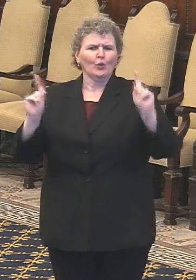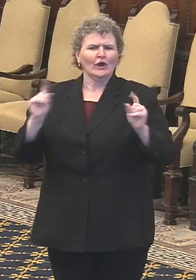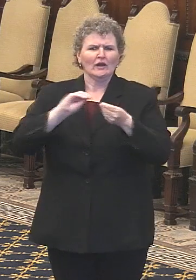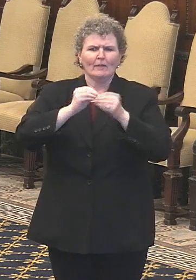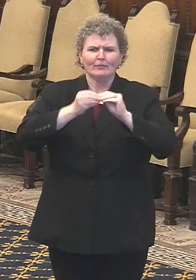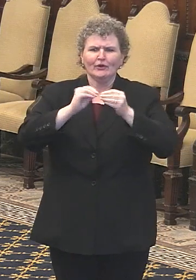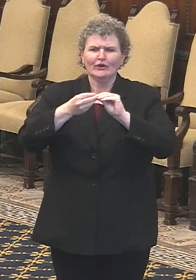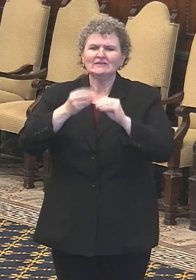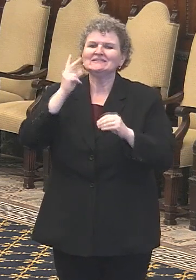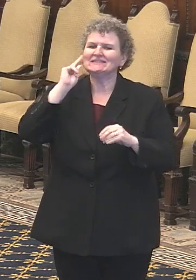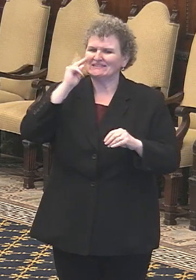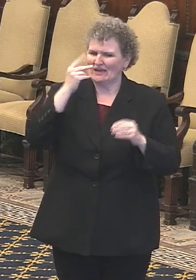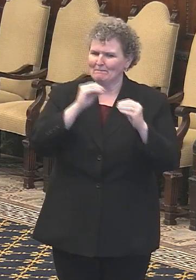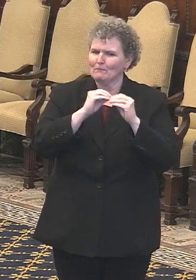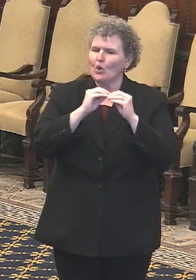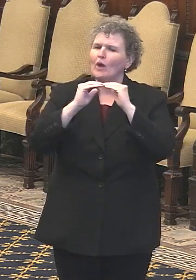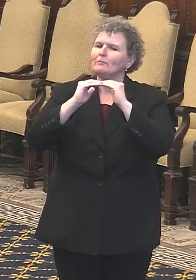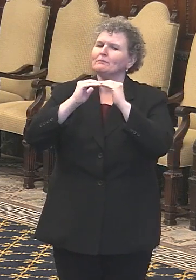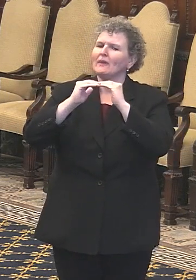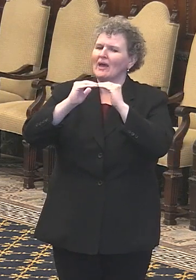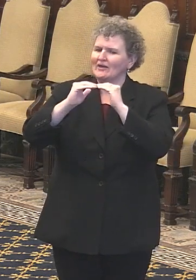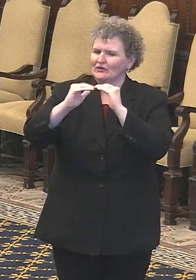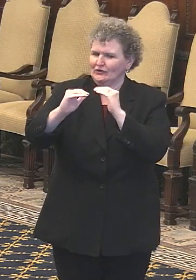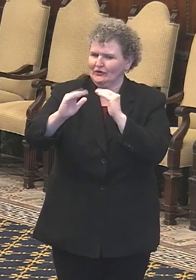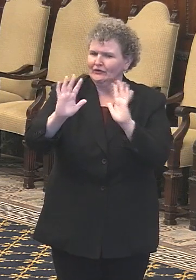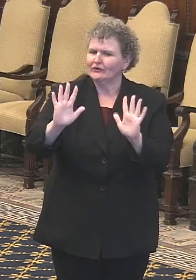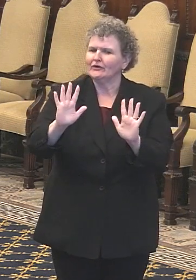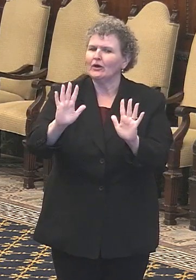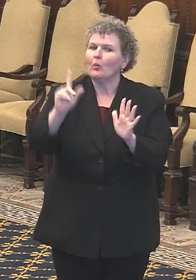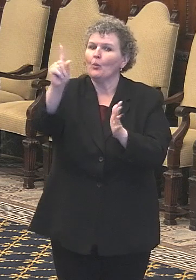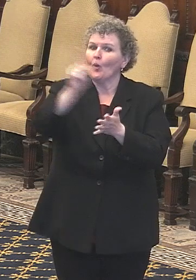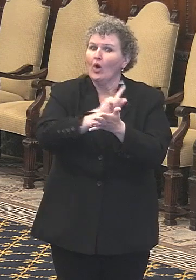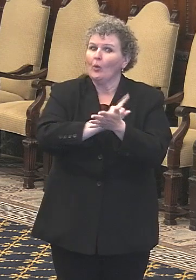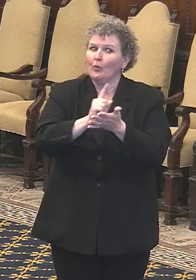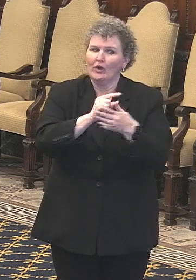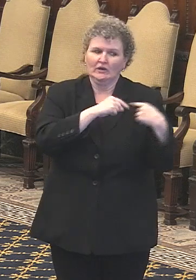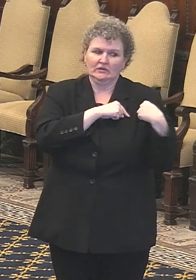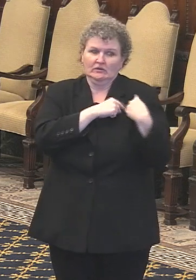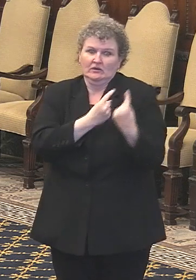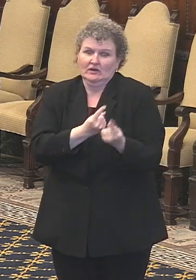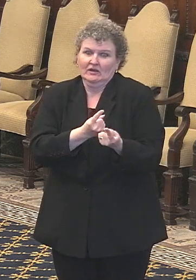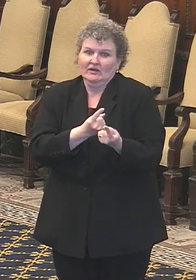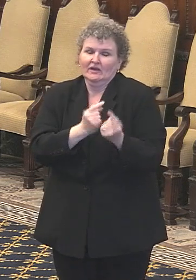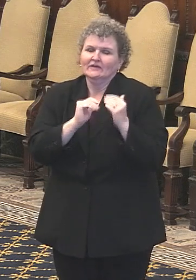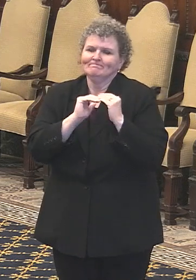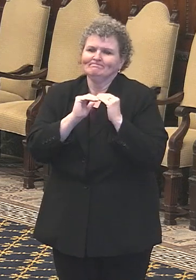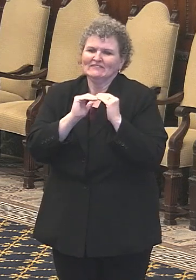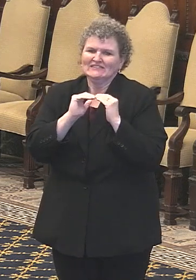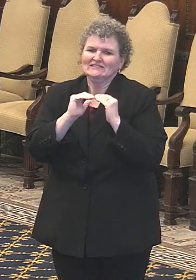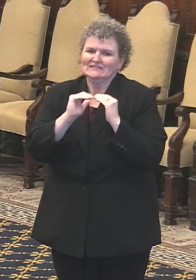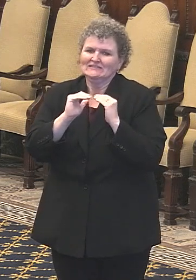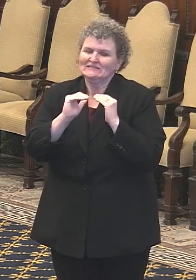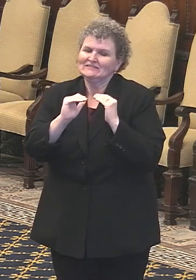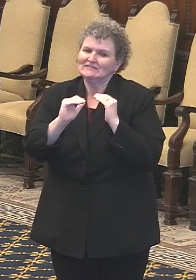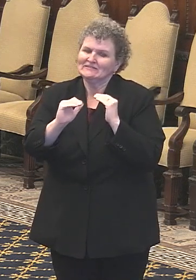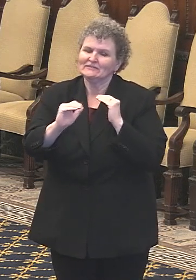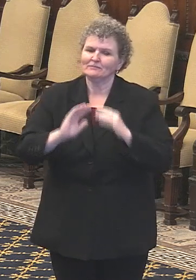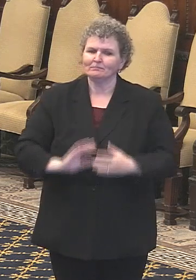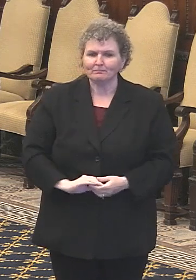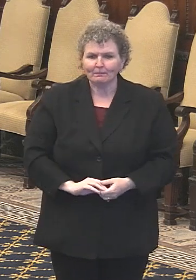where we've been pretty level over about a week in the number of new cases per day, if you ignore the past few days where we think the data is